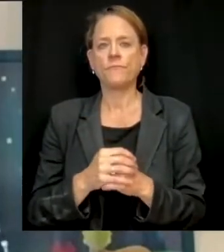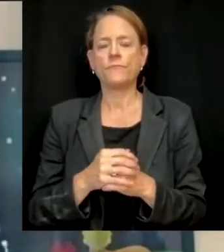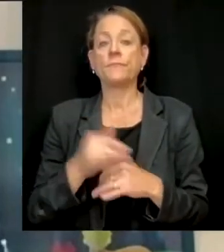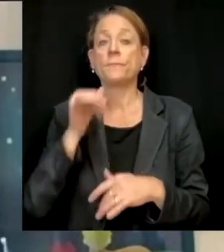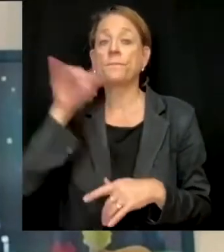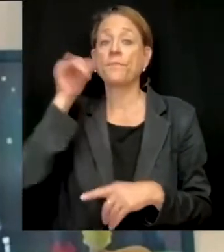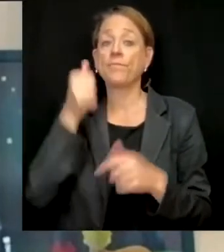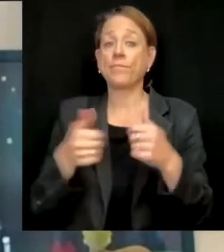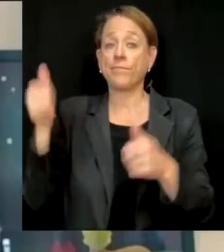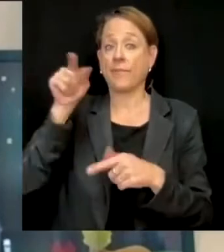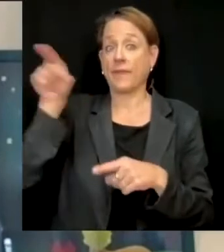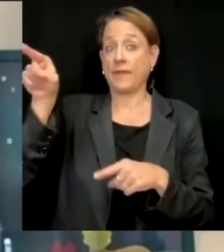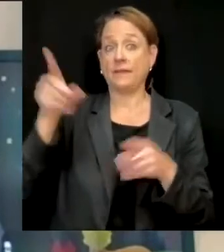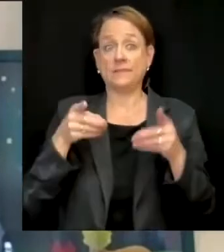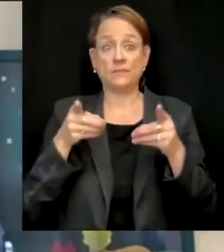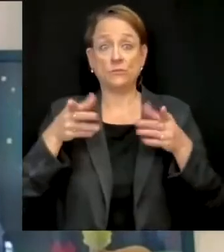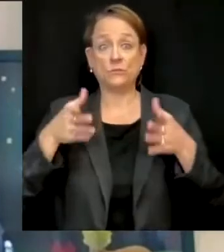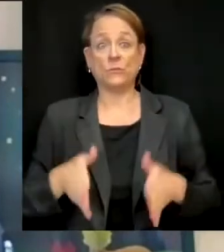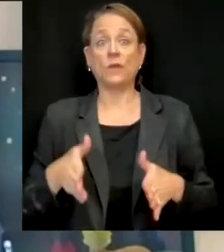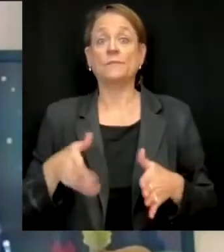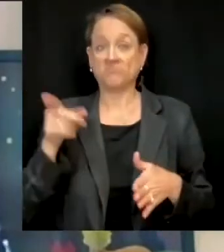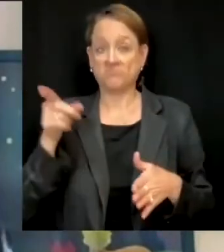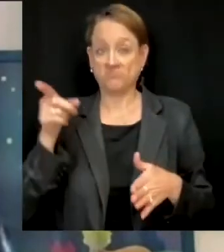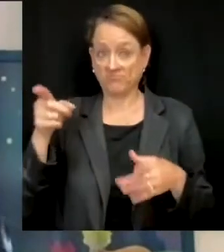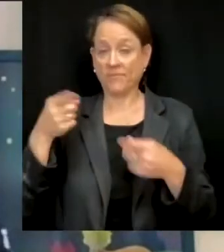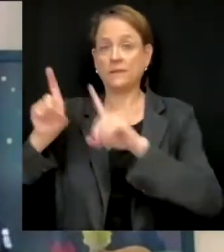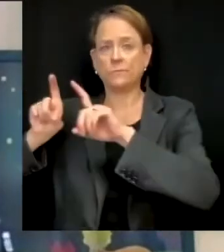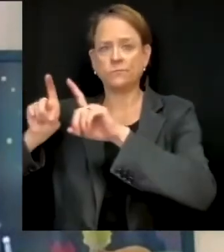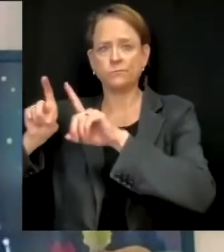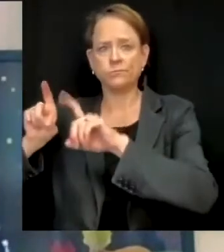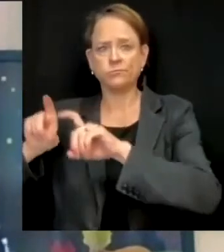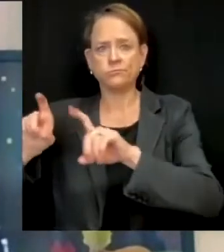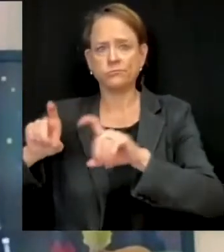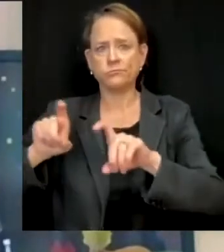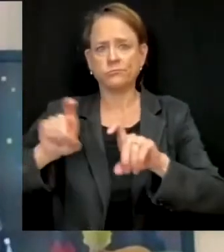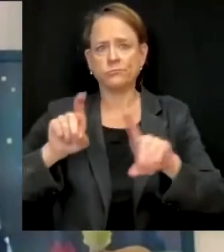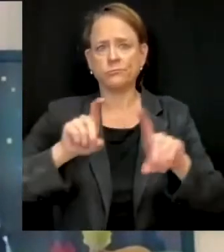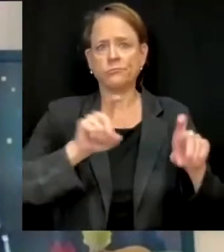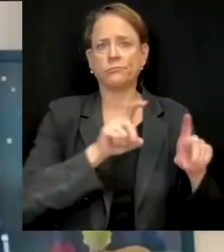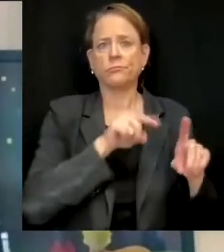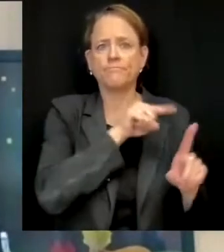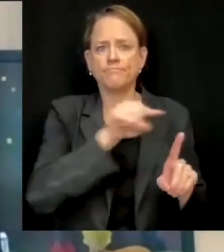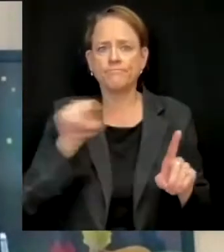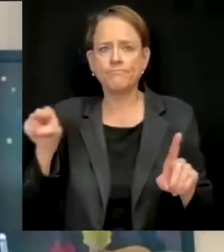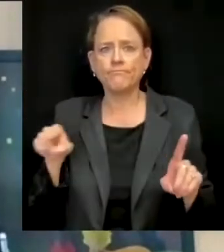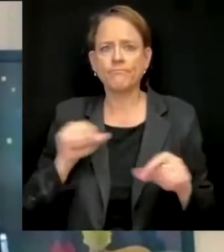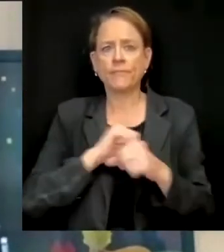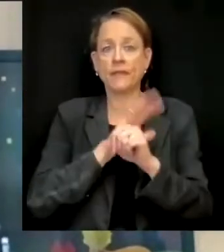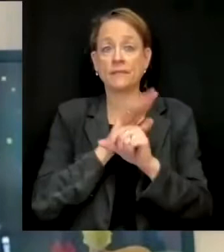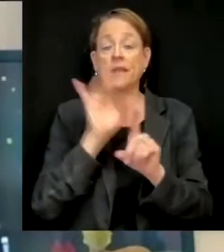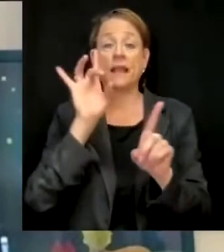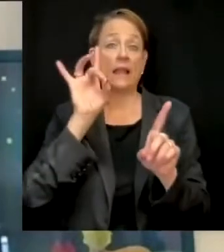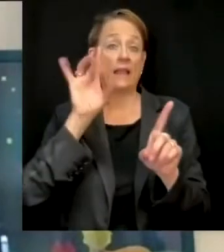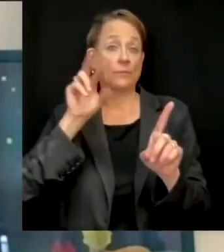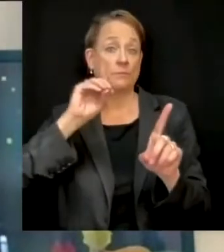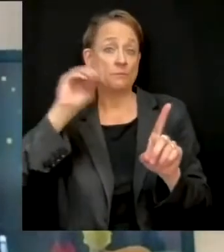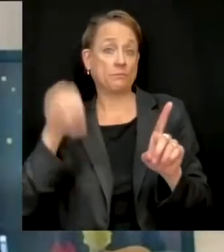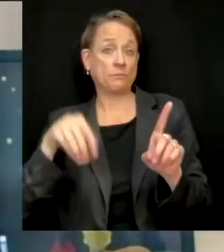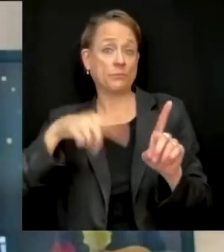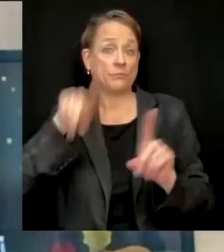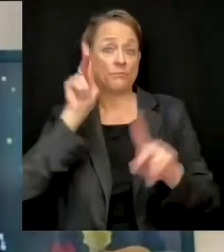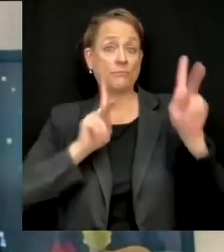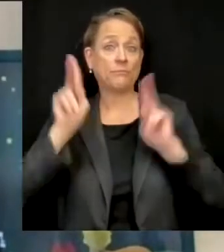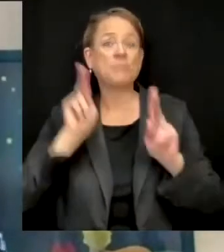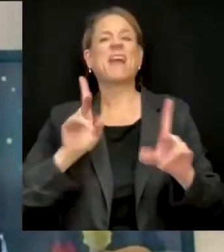cases were the Delta variant. Our state lab of hygiene is reporting the same trend here in